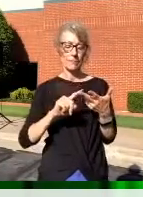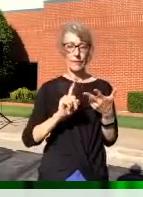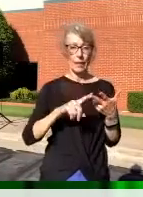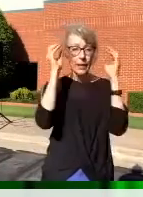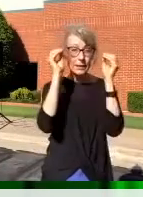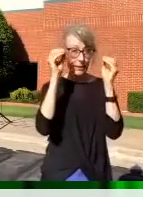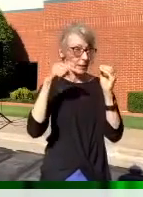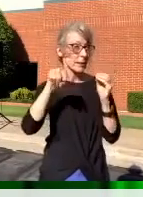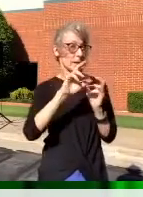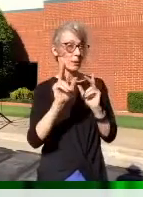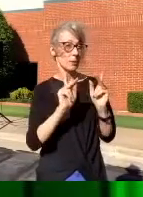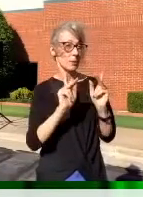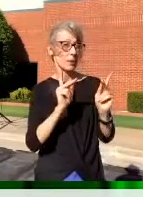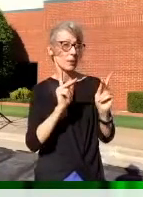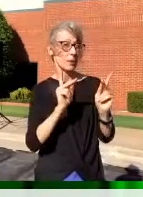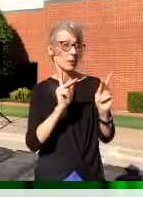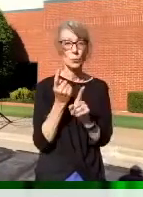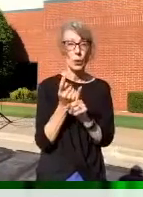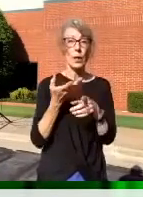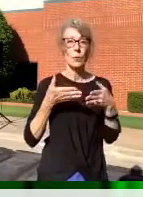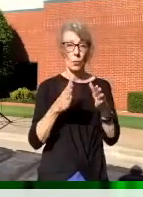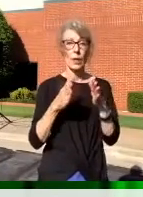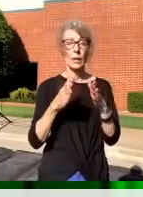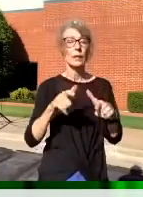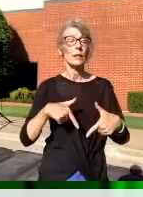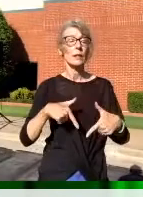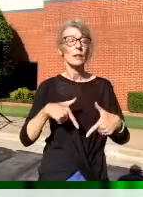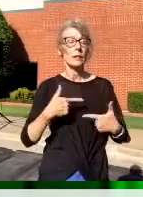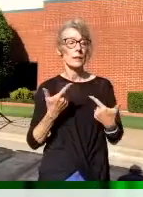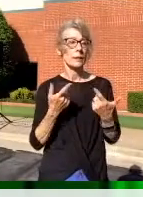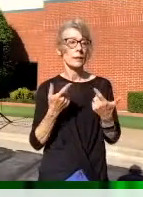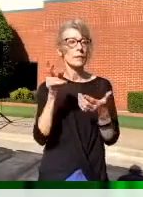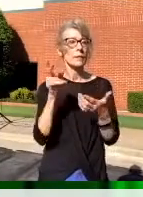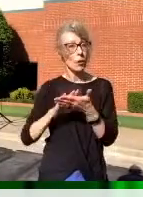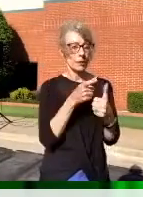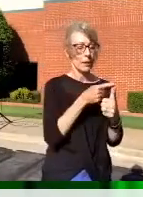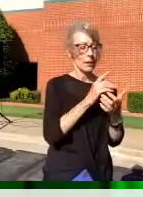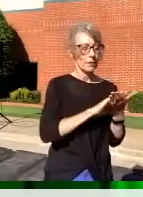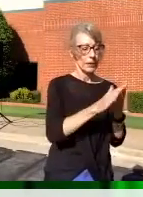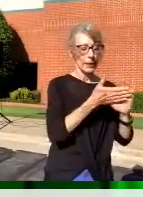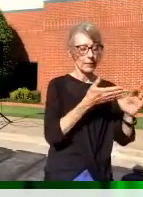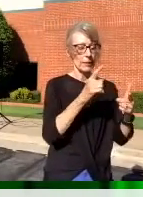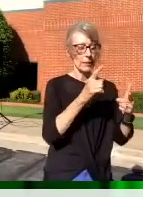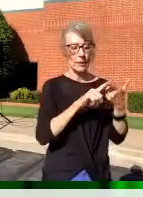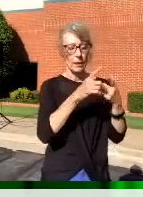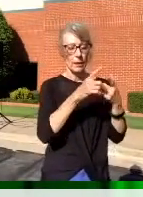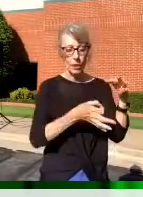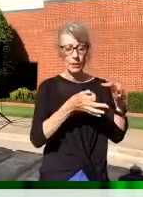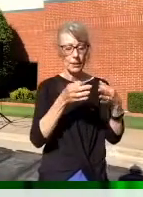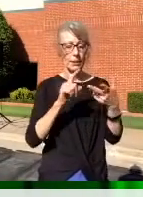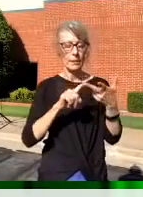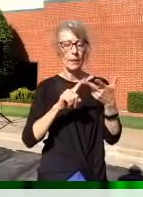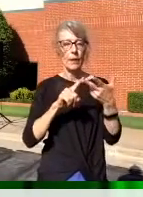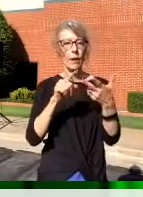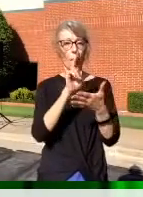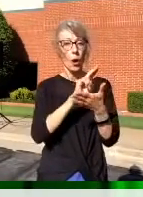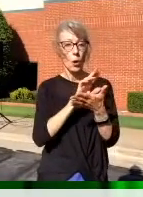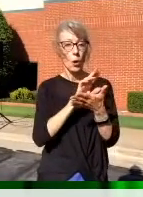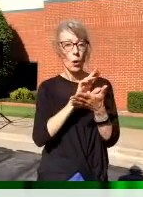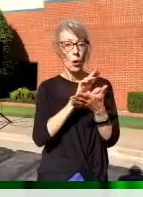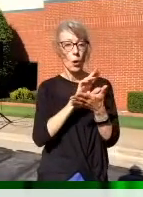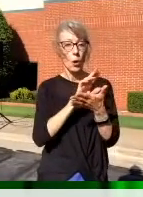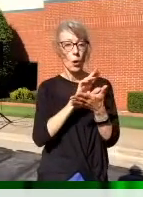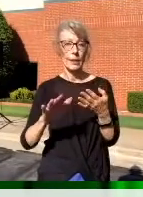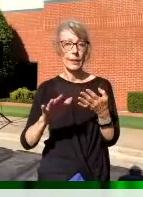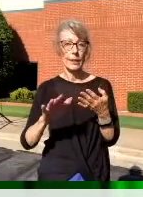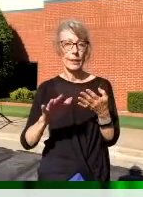live. Holiness. We've got forgiveness, we've got justice, we've got holiness. Number 4 is probably going to throw some of you